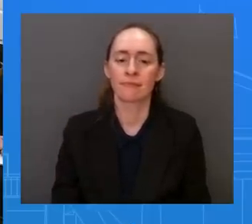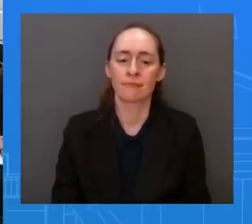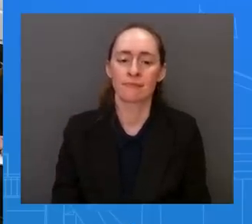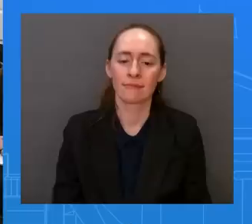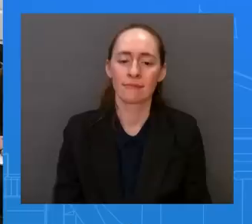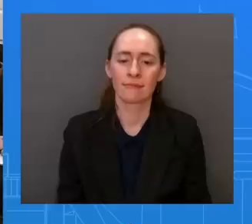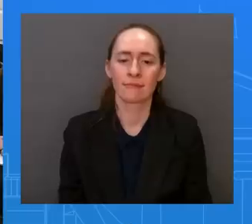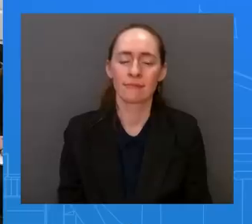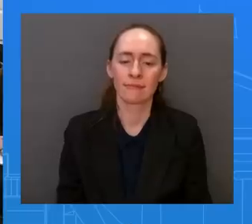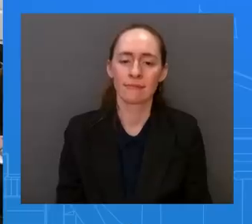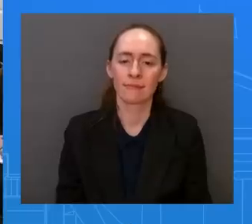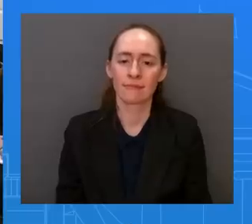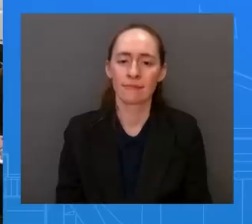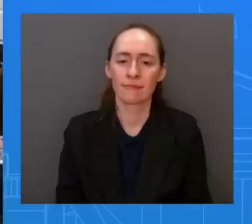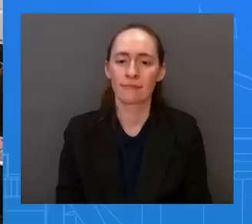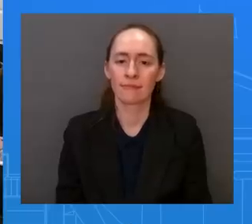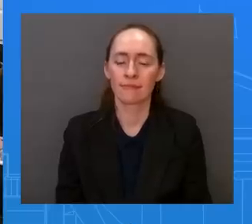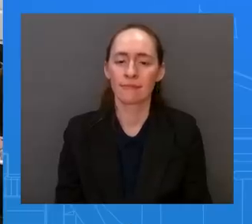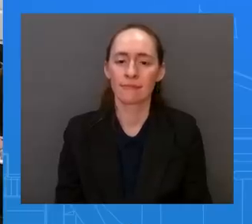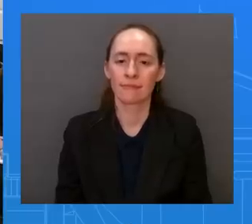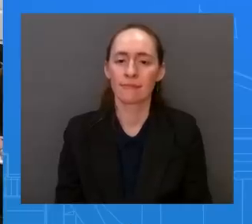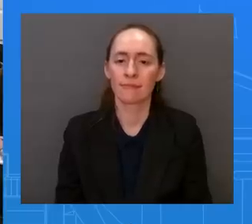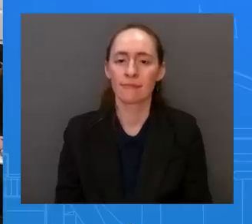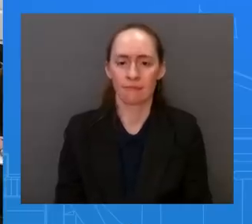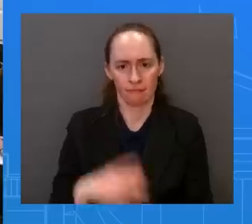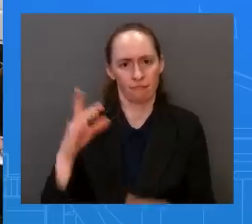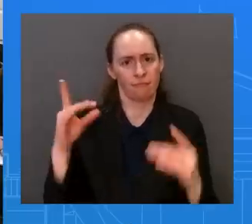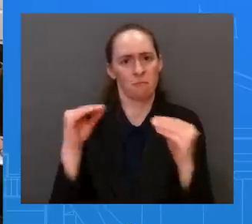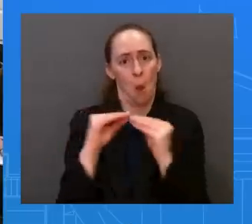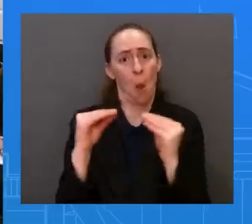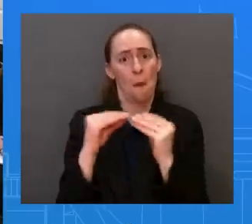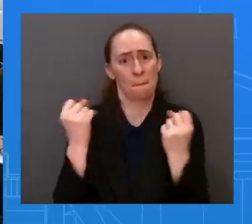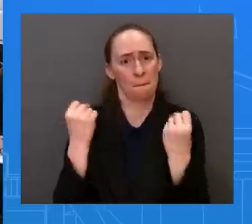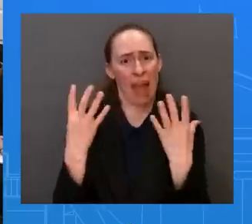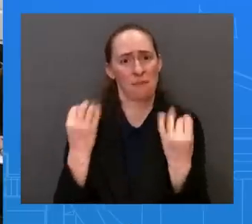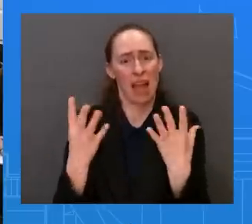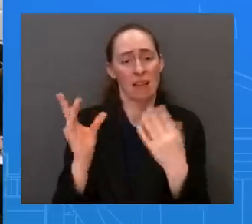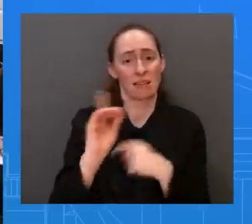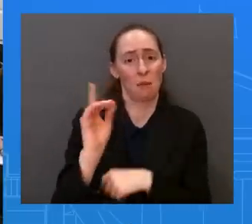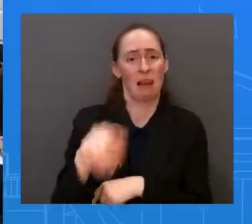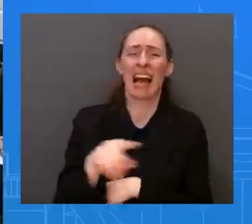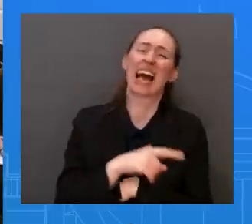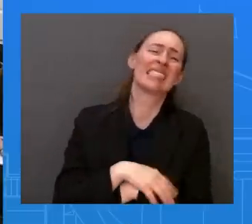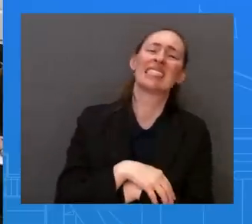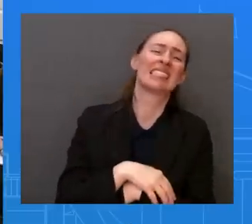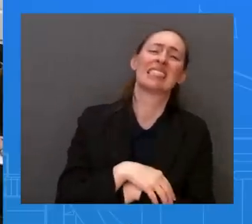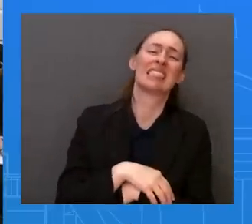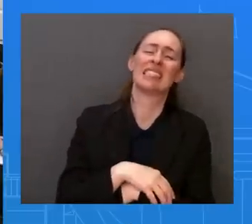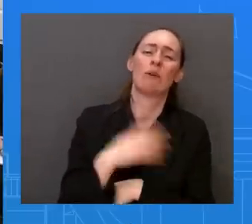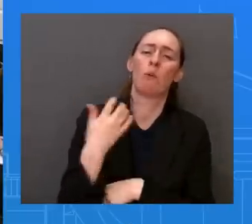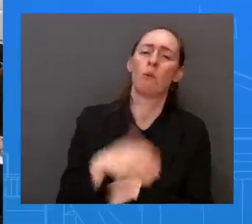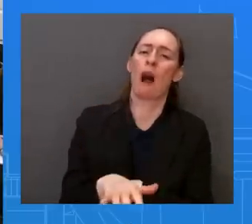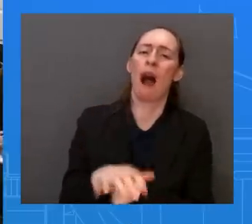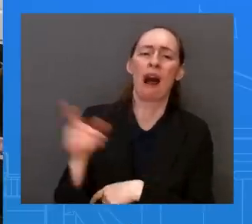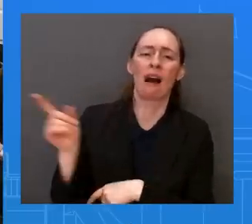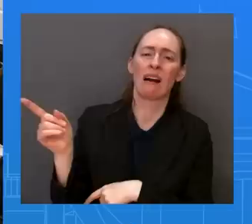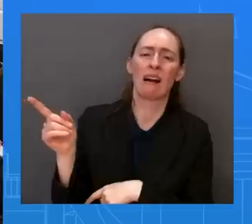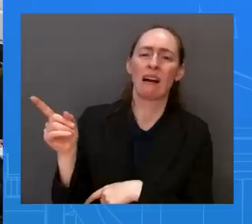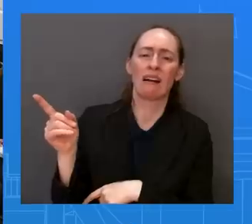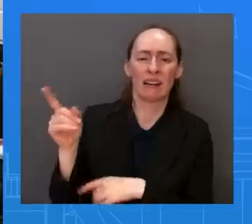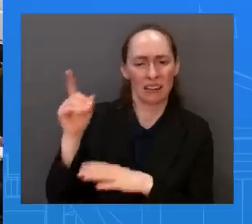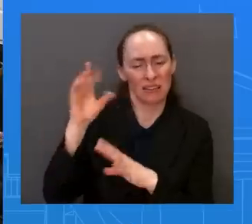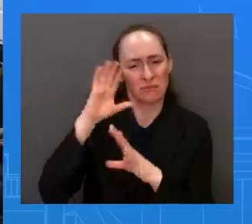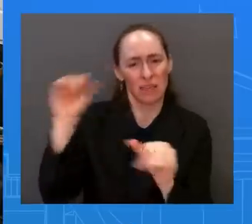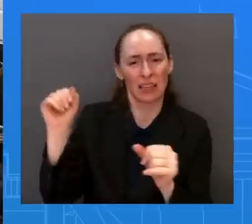More Democrats don't want President Biden to be their nominee than Republicans don't want President Trump to be their nominee. So given all